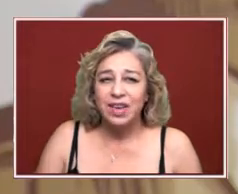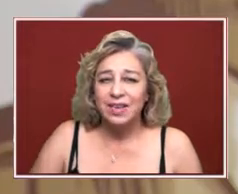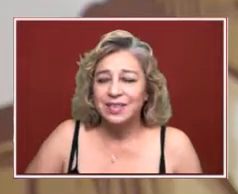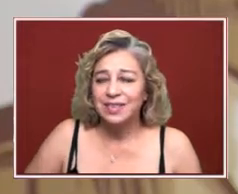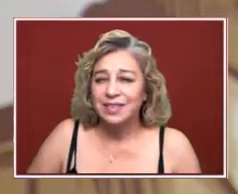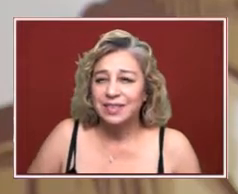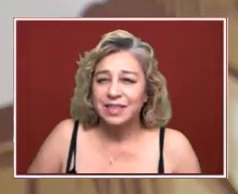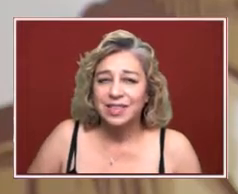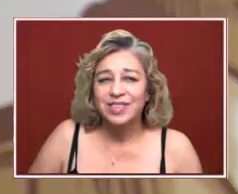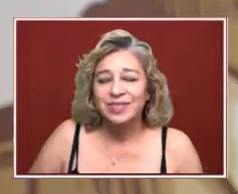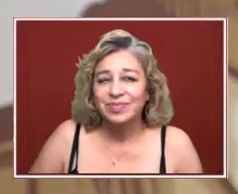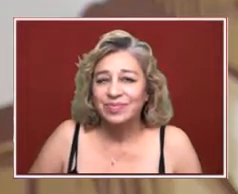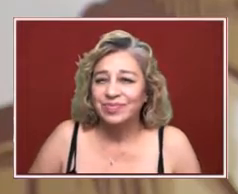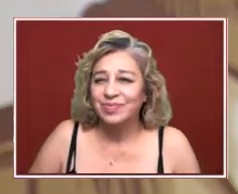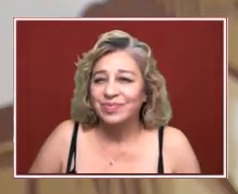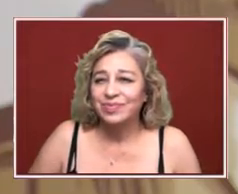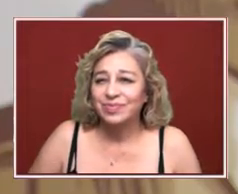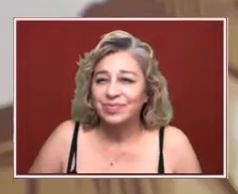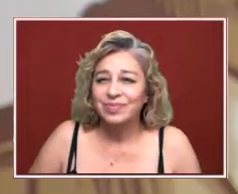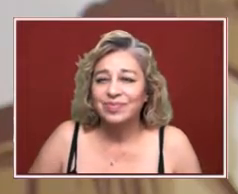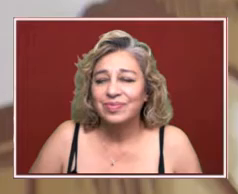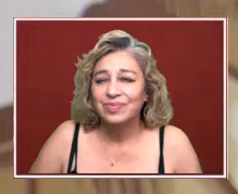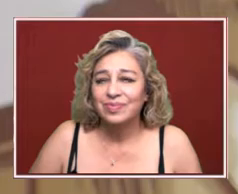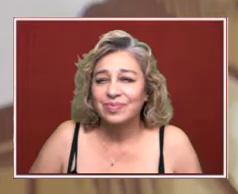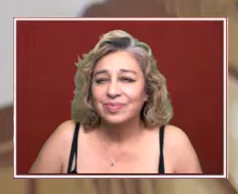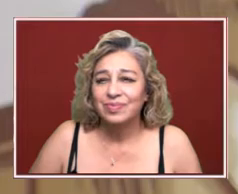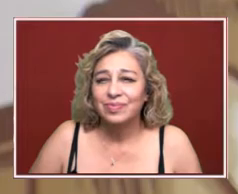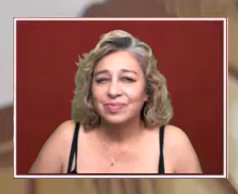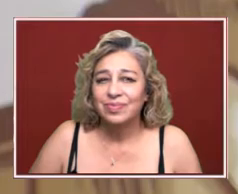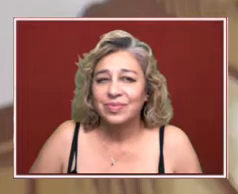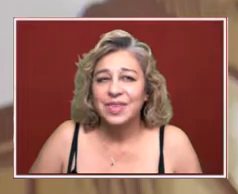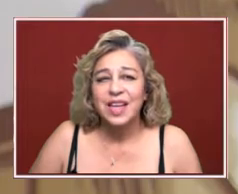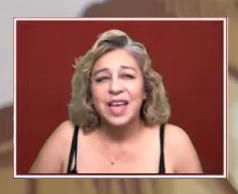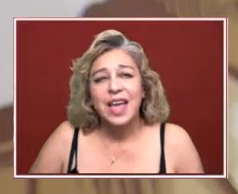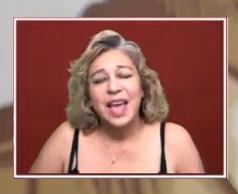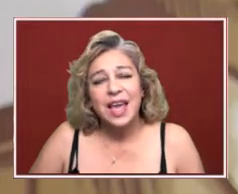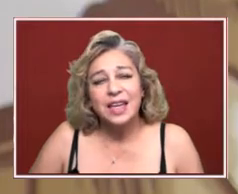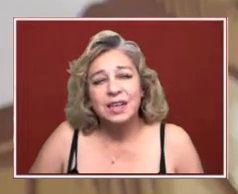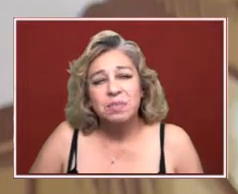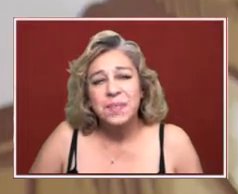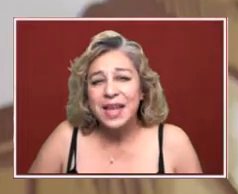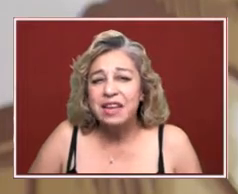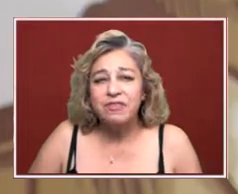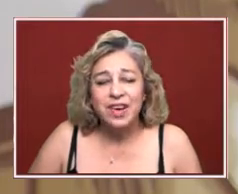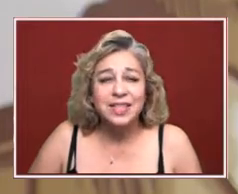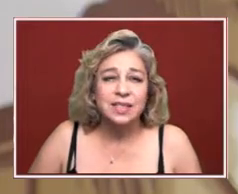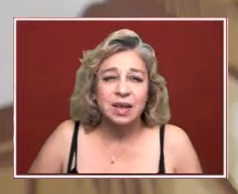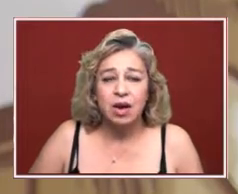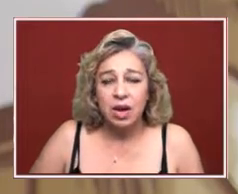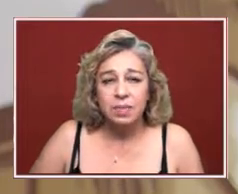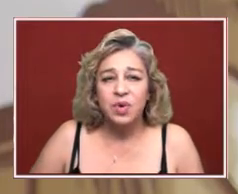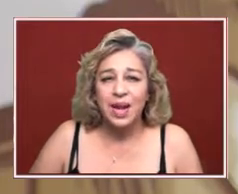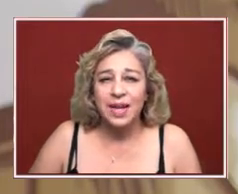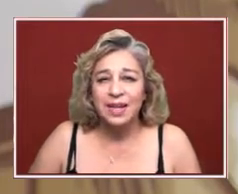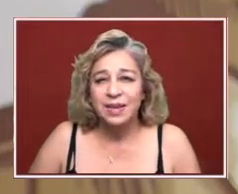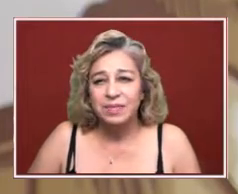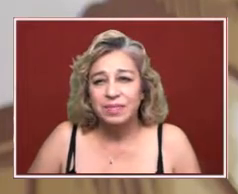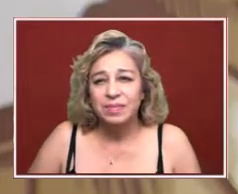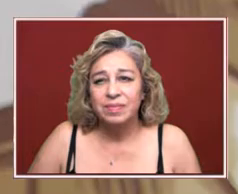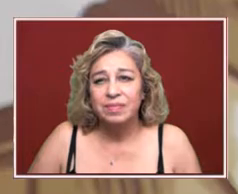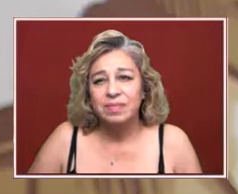save. Y se liberan muchos fondos. And many funds are